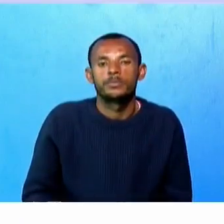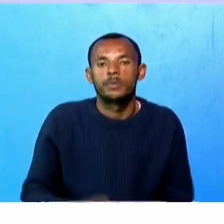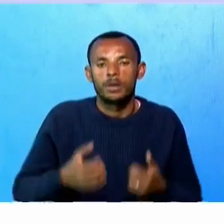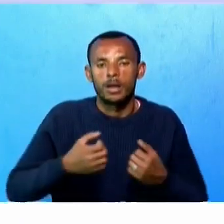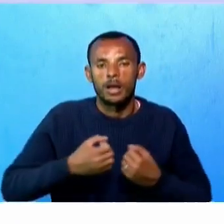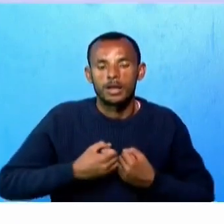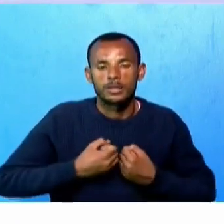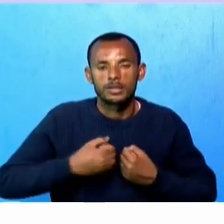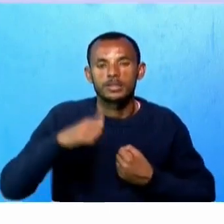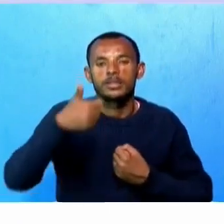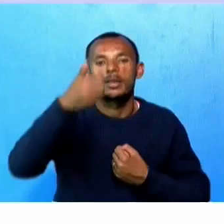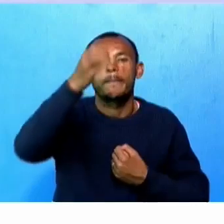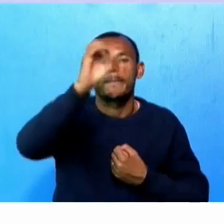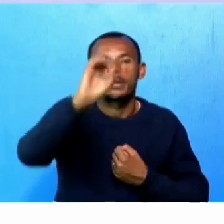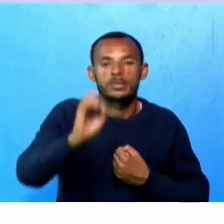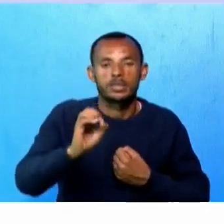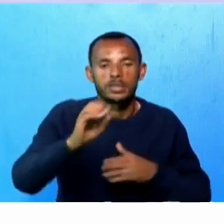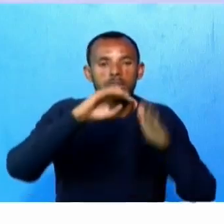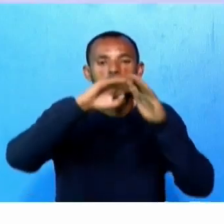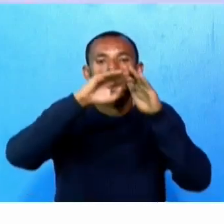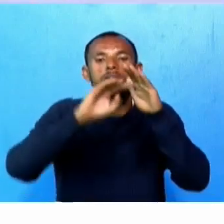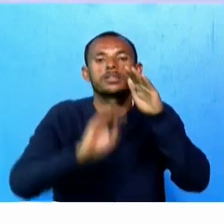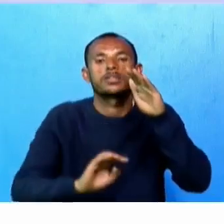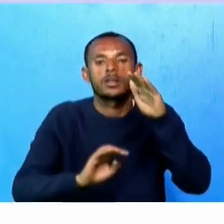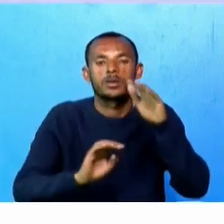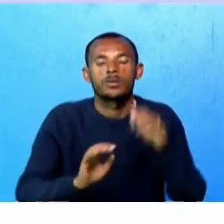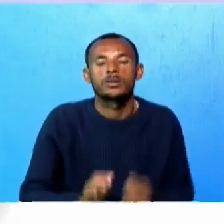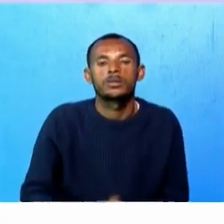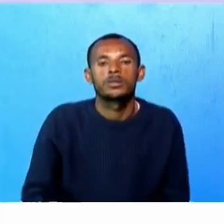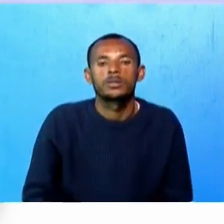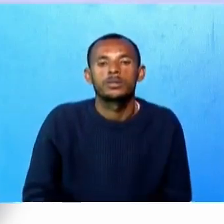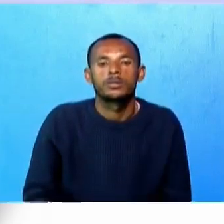has 10% discount,